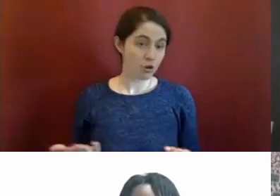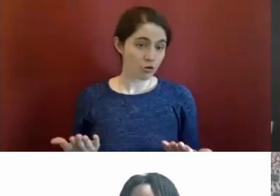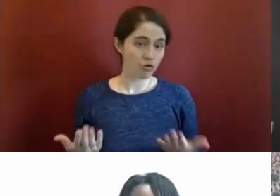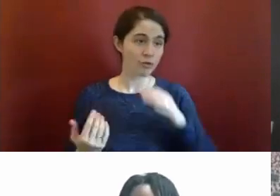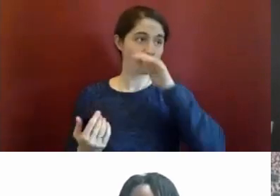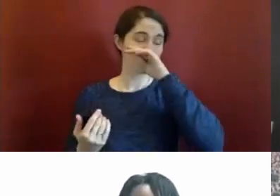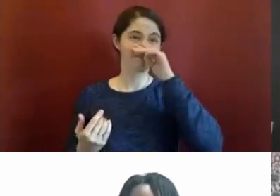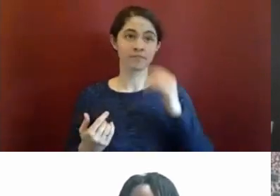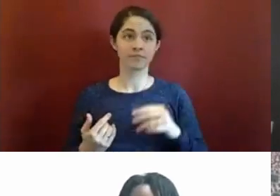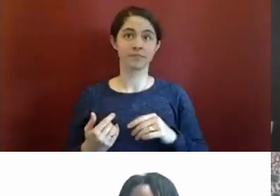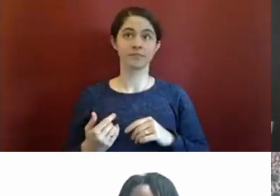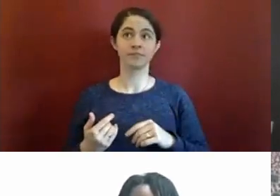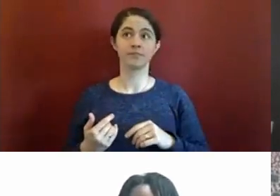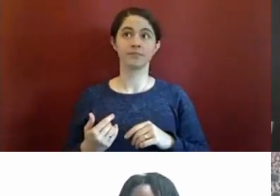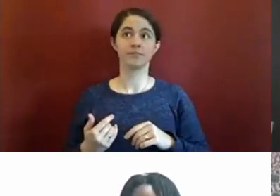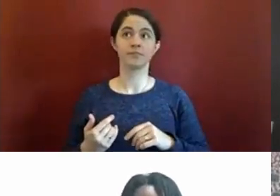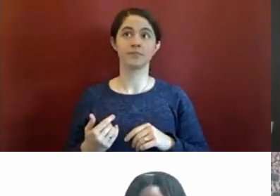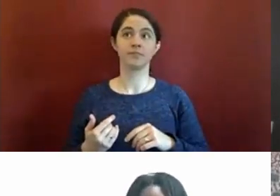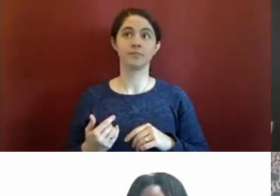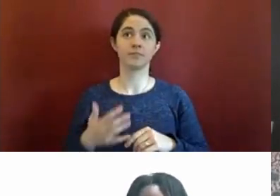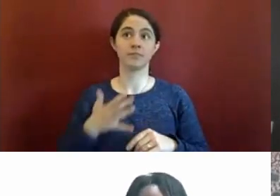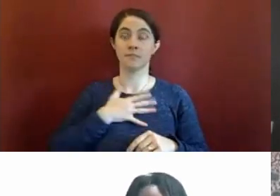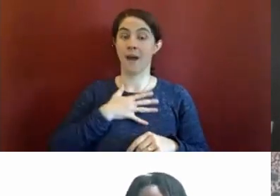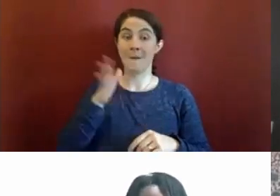speak anything English. It's only my dad,